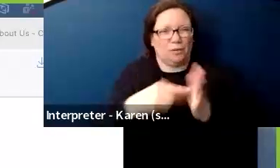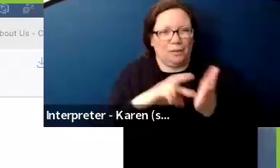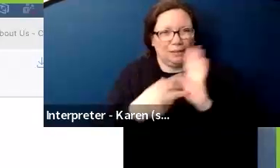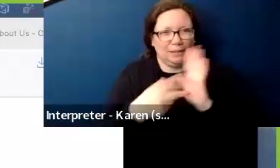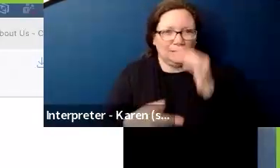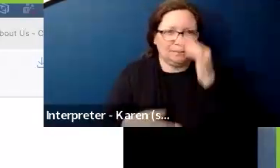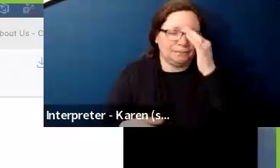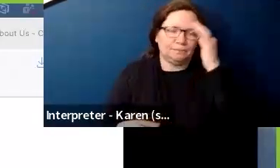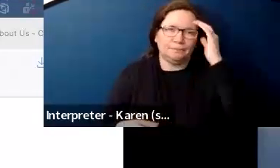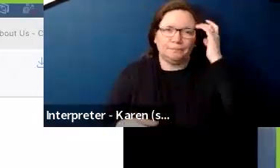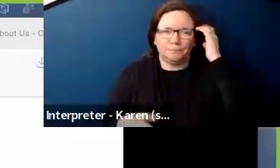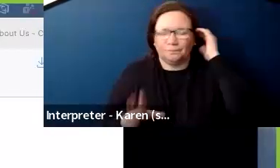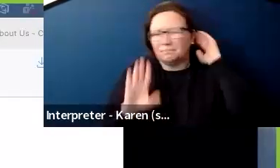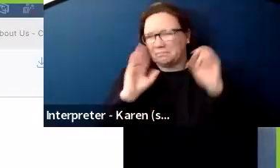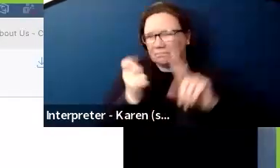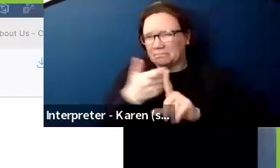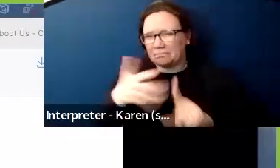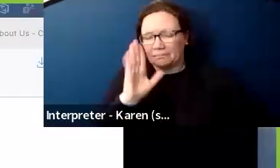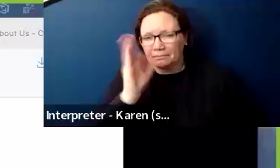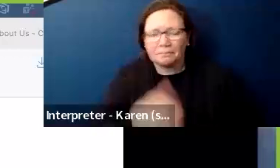of an example of that. There's also